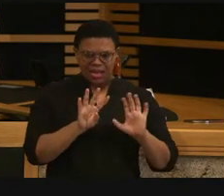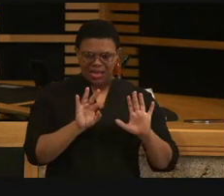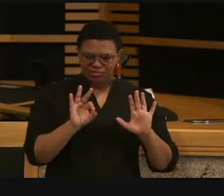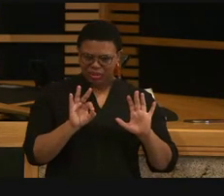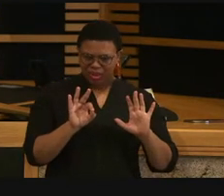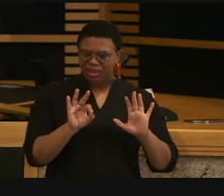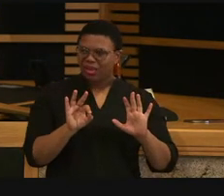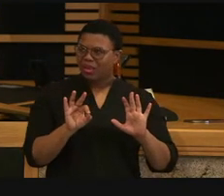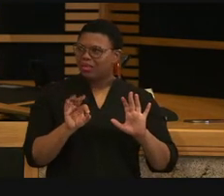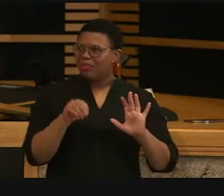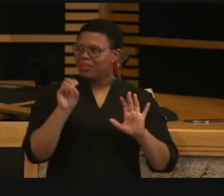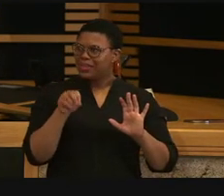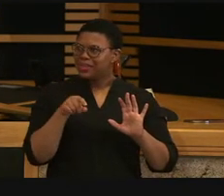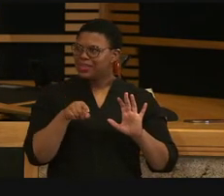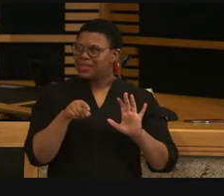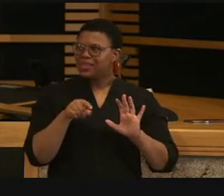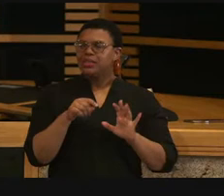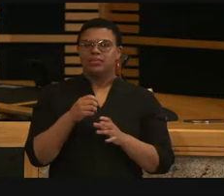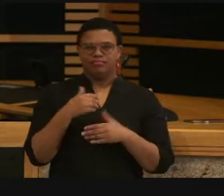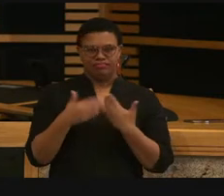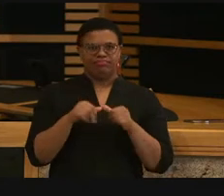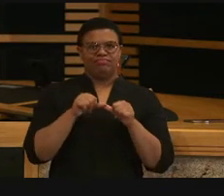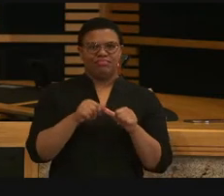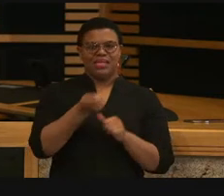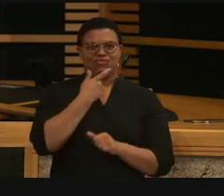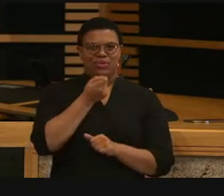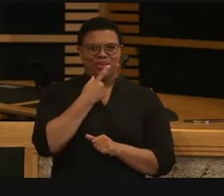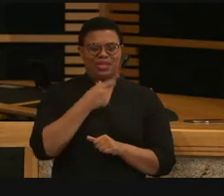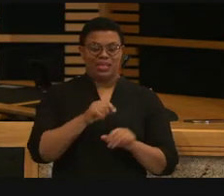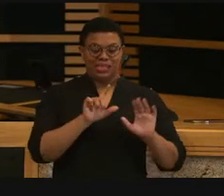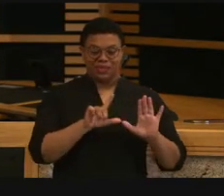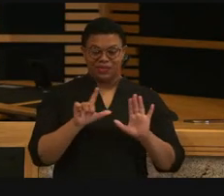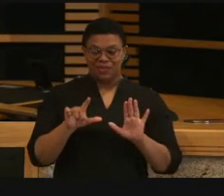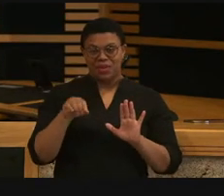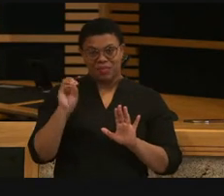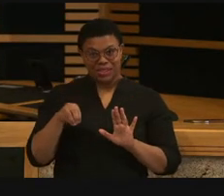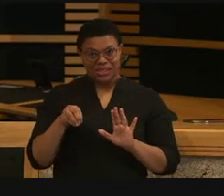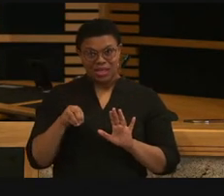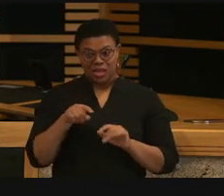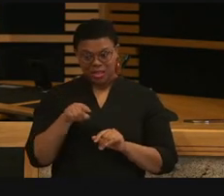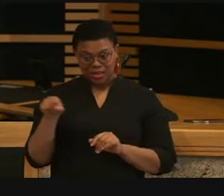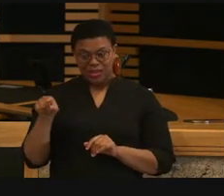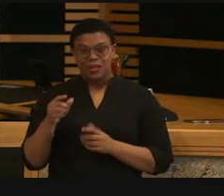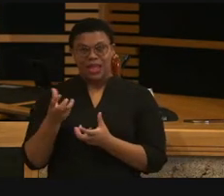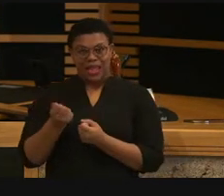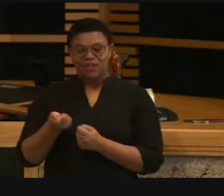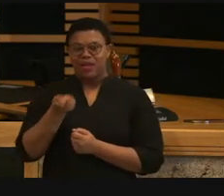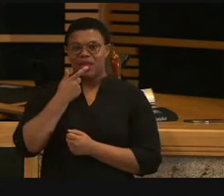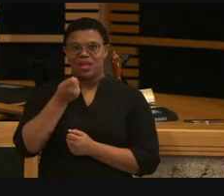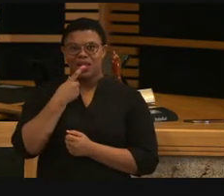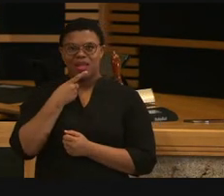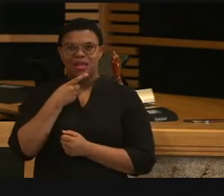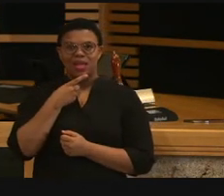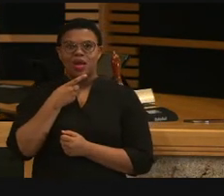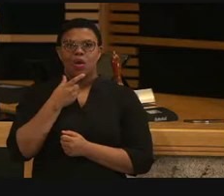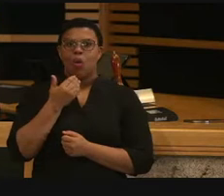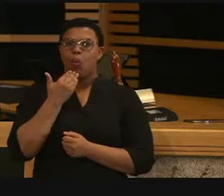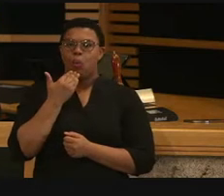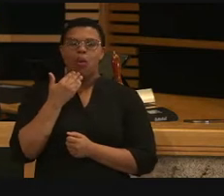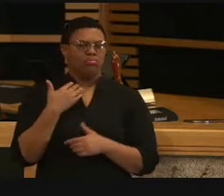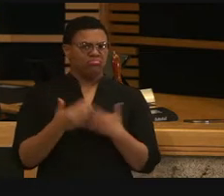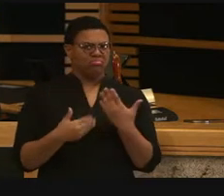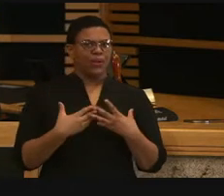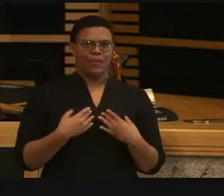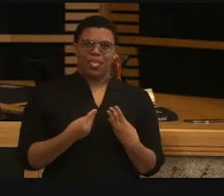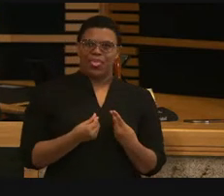initiated and retained treatment. 77% of these who receiving treatment being successfully treated,